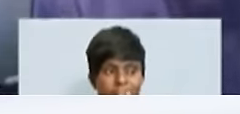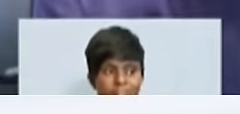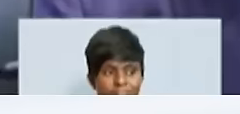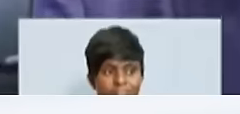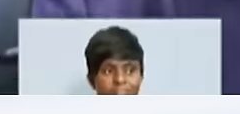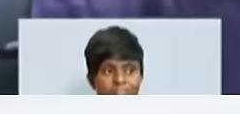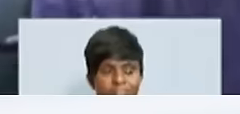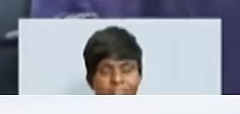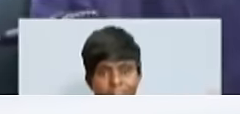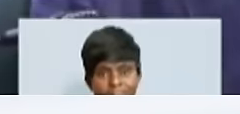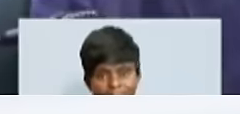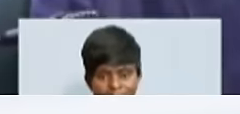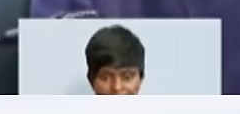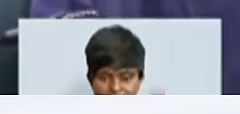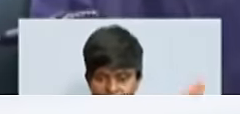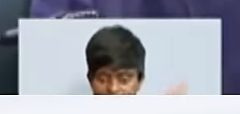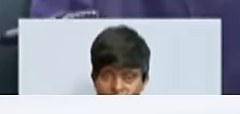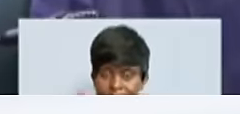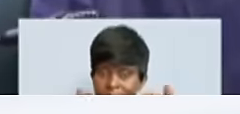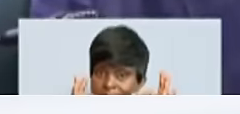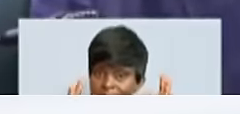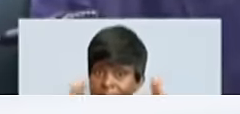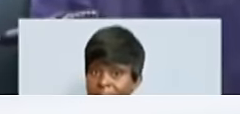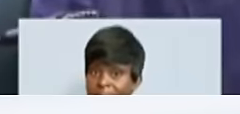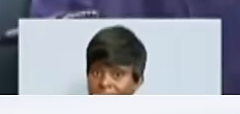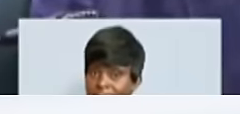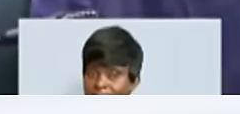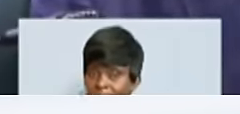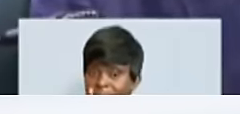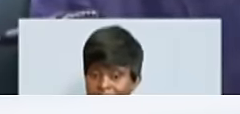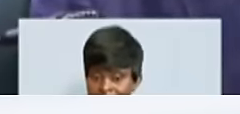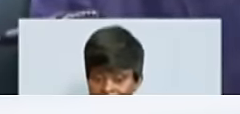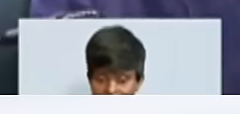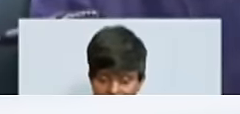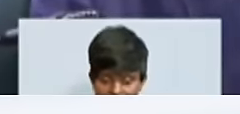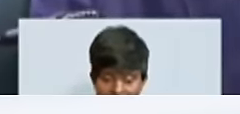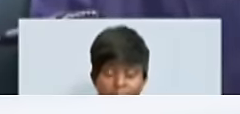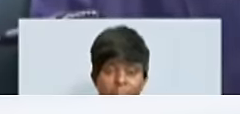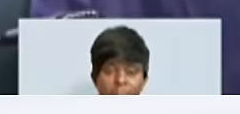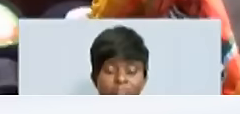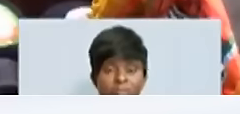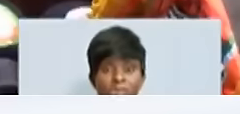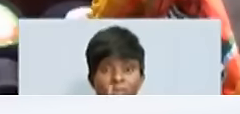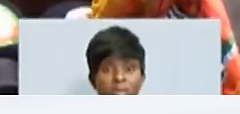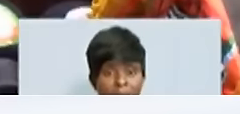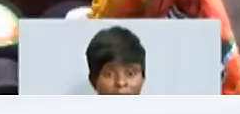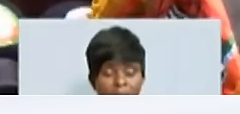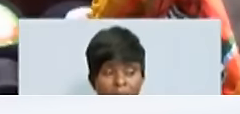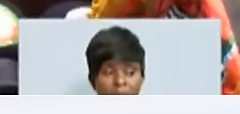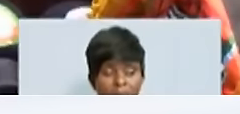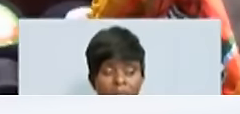has been promoting climate smart agriculture. We are pleased that so far,